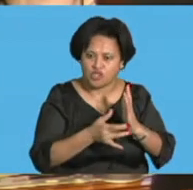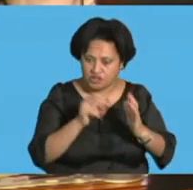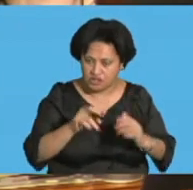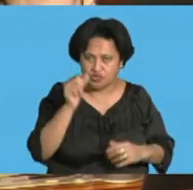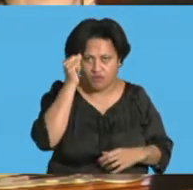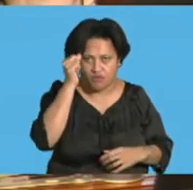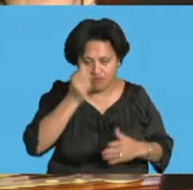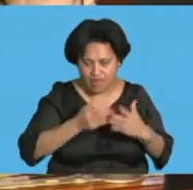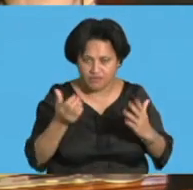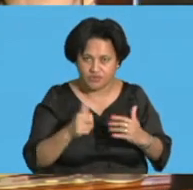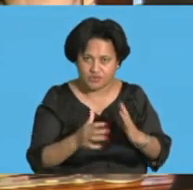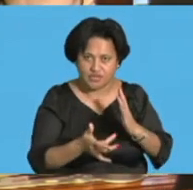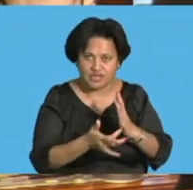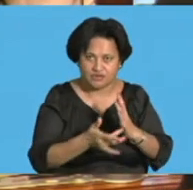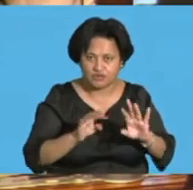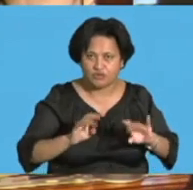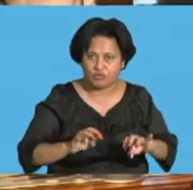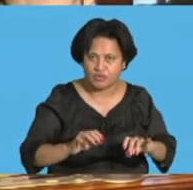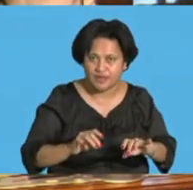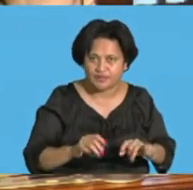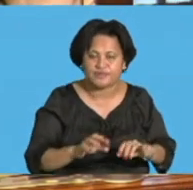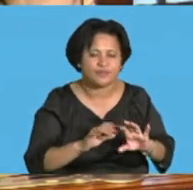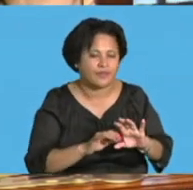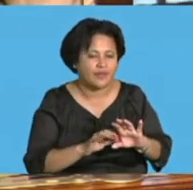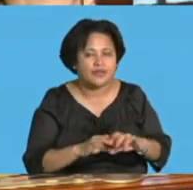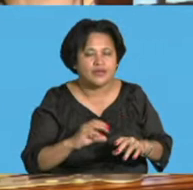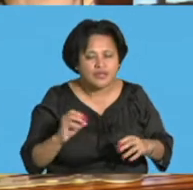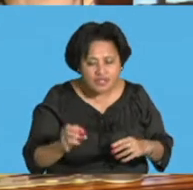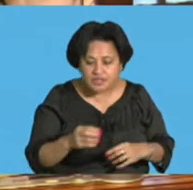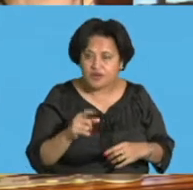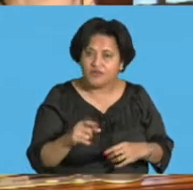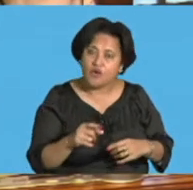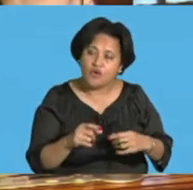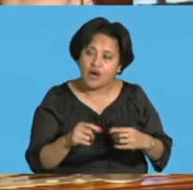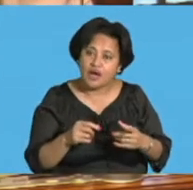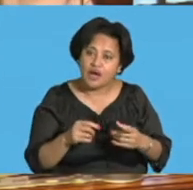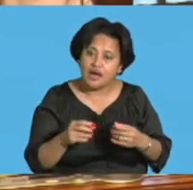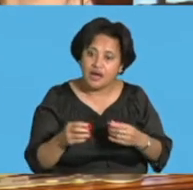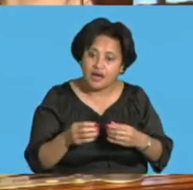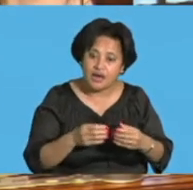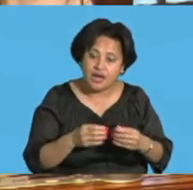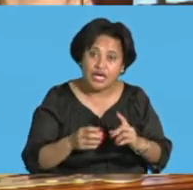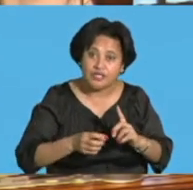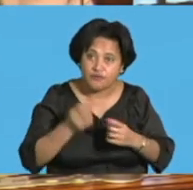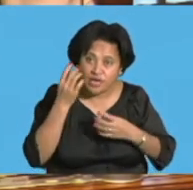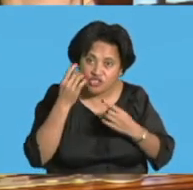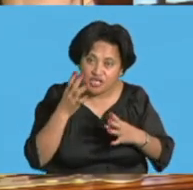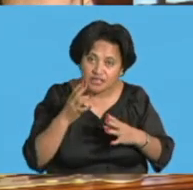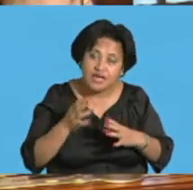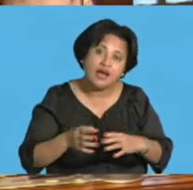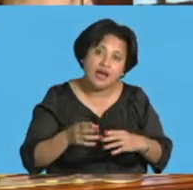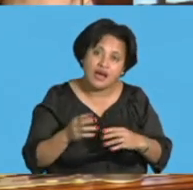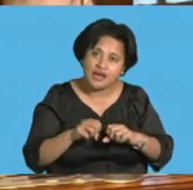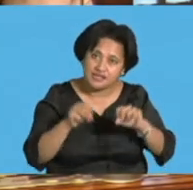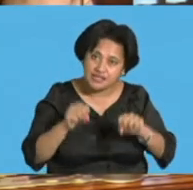contributing significantly, Mr. Speaker, to the development of the Human Resources Management Information System together with the Ministry of Health and Medical Services. This, of